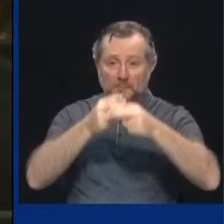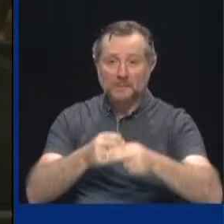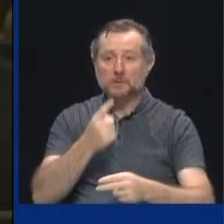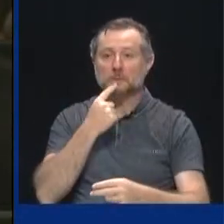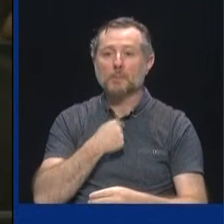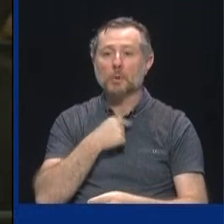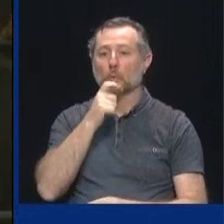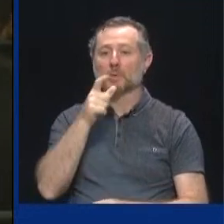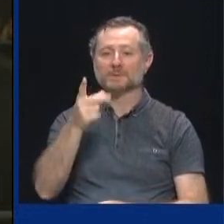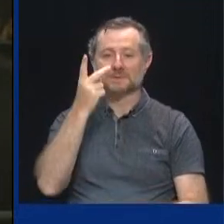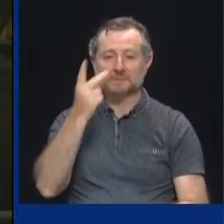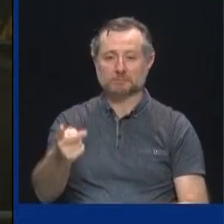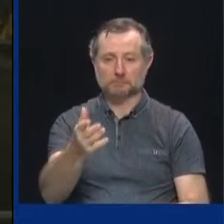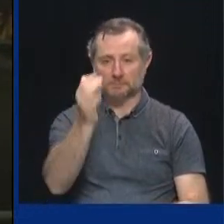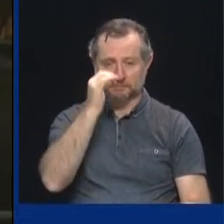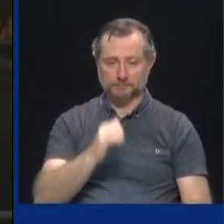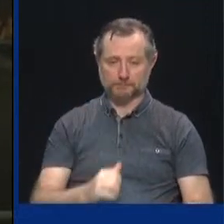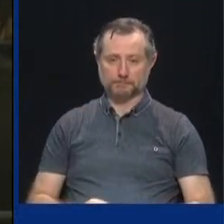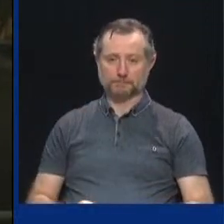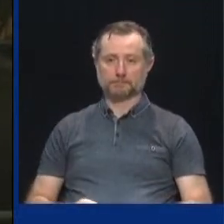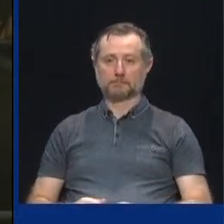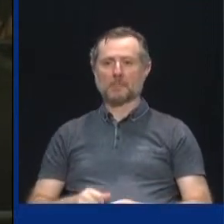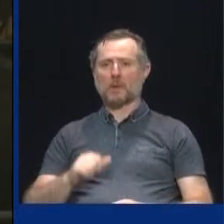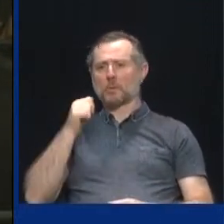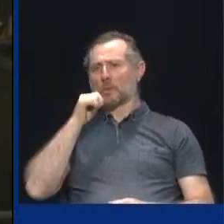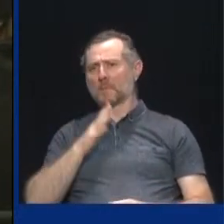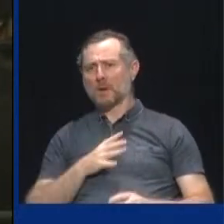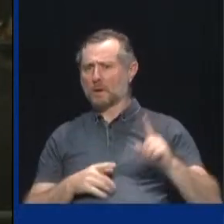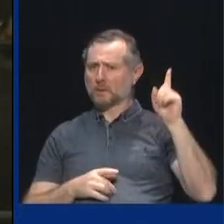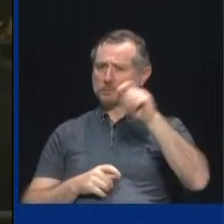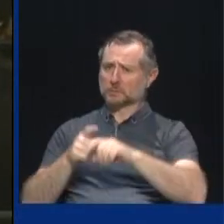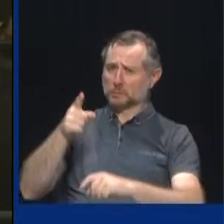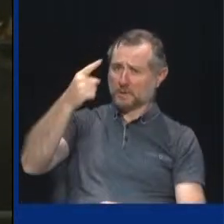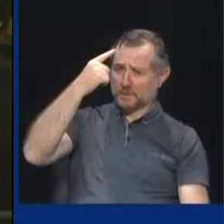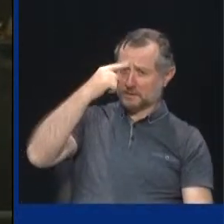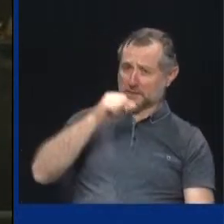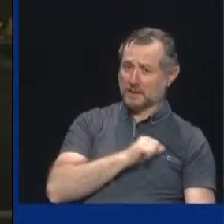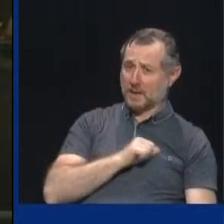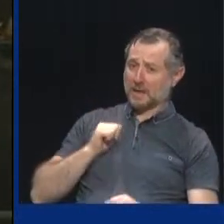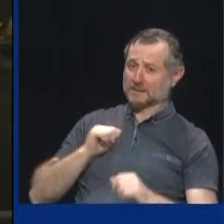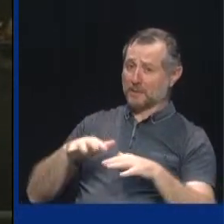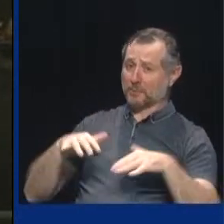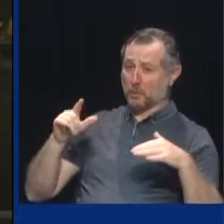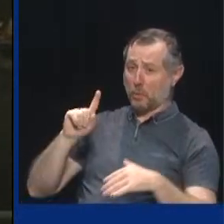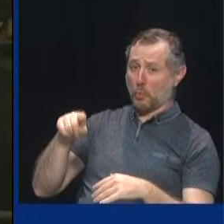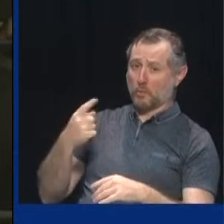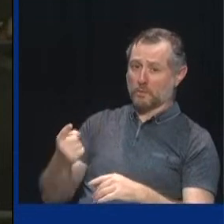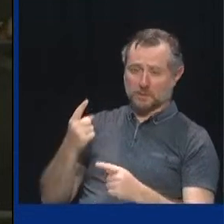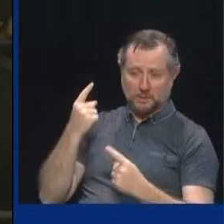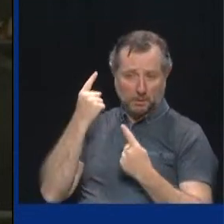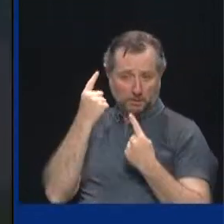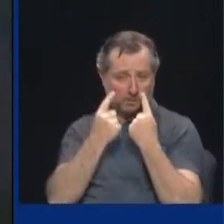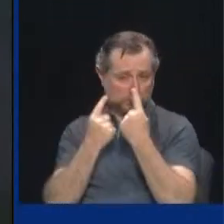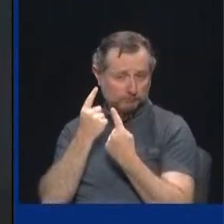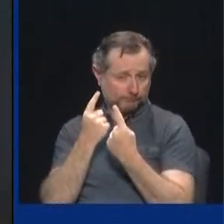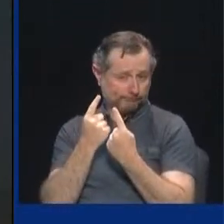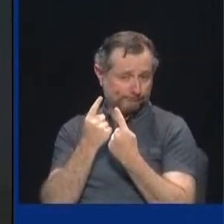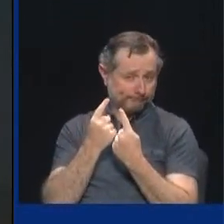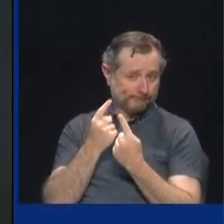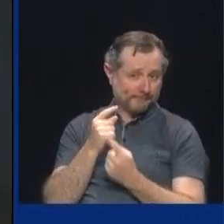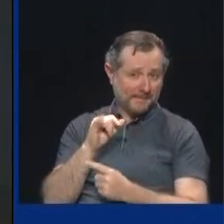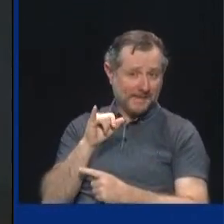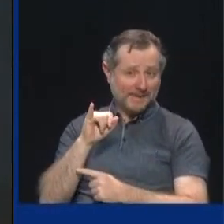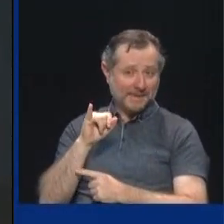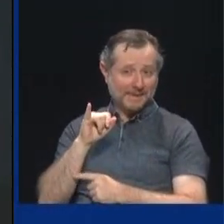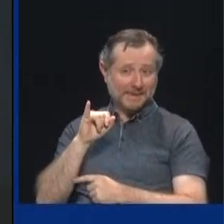think that the Assembly should only consider articles of impeachment based solely on the AG report? The Assembly